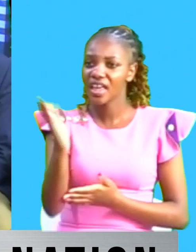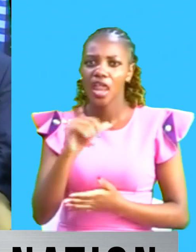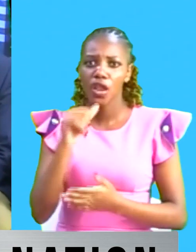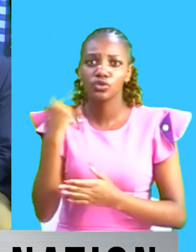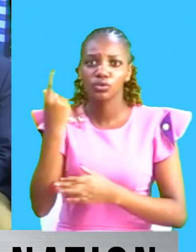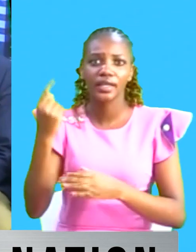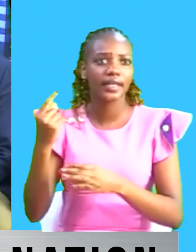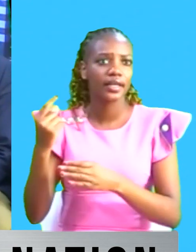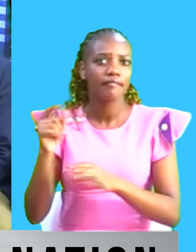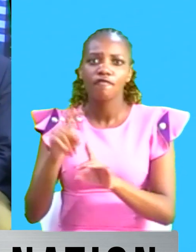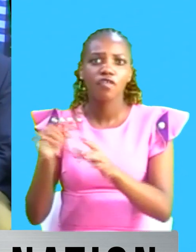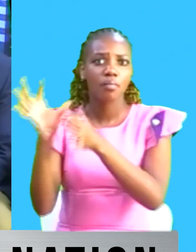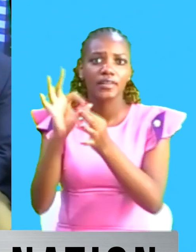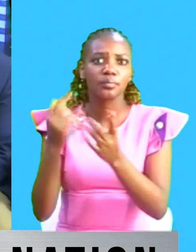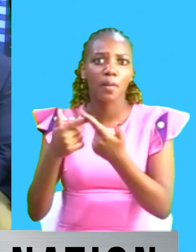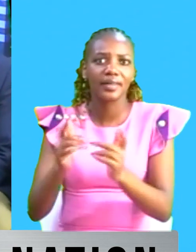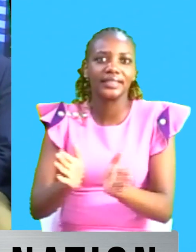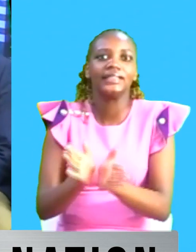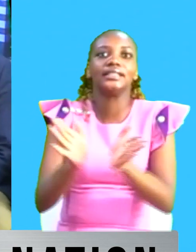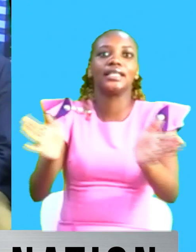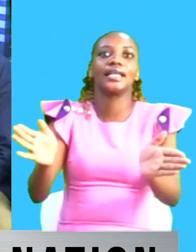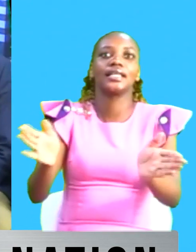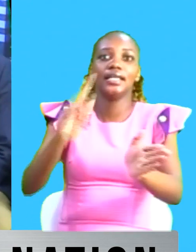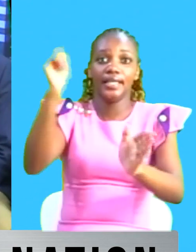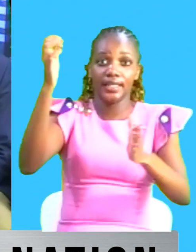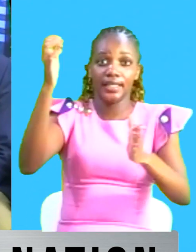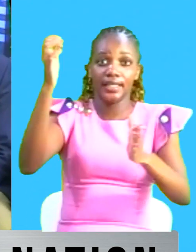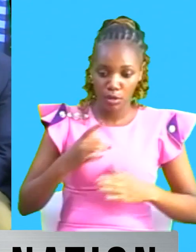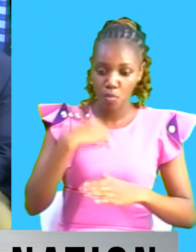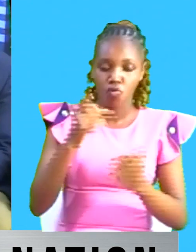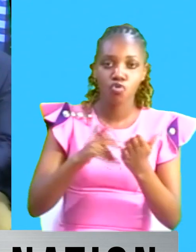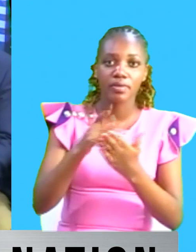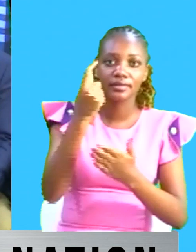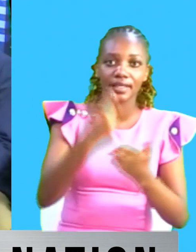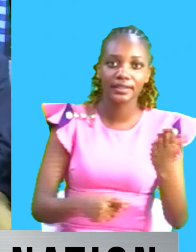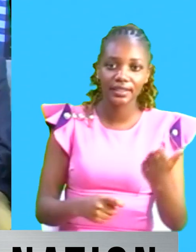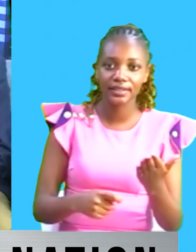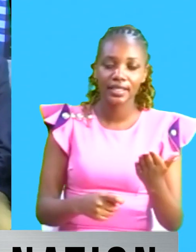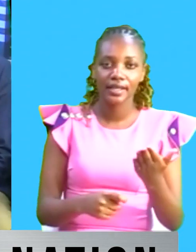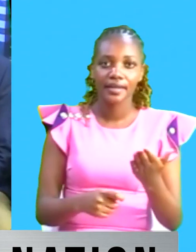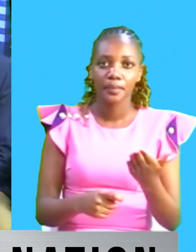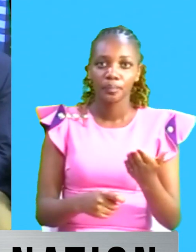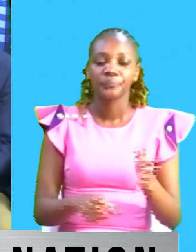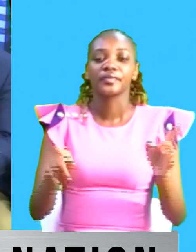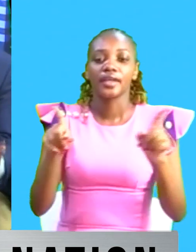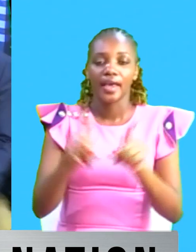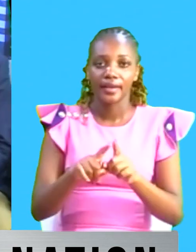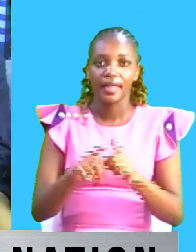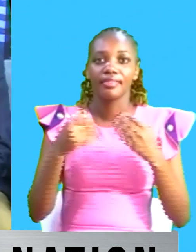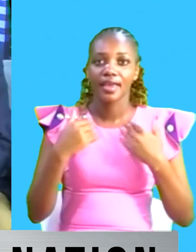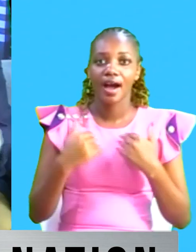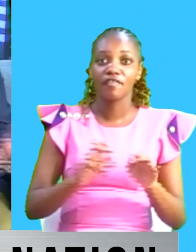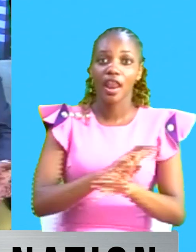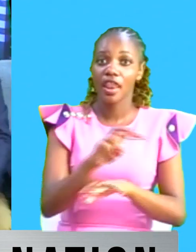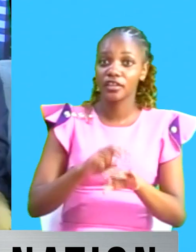They are Kenyans in this country. Yes. They are Kenyans who pay taxes. They are basically belong to this nation. They have IDs in this